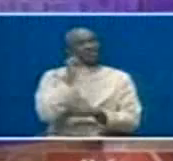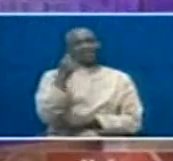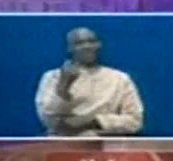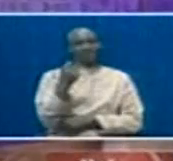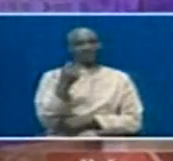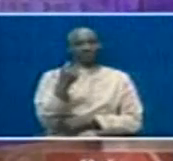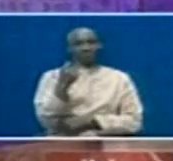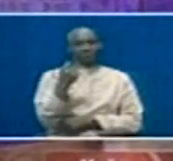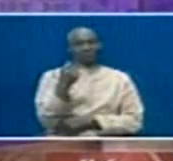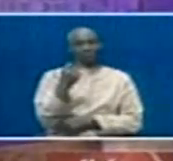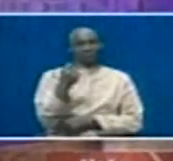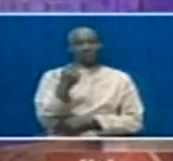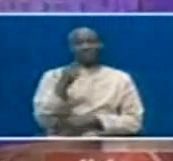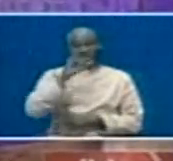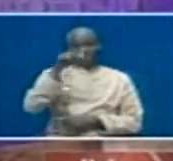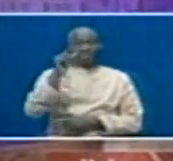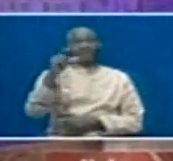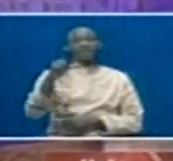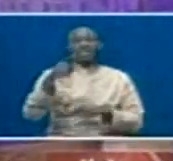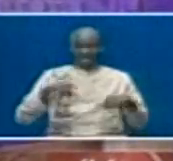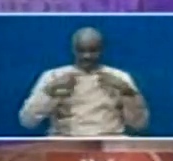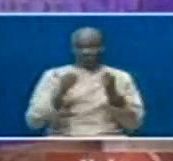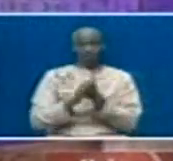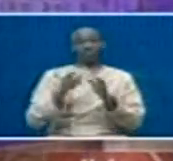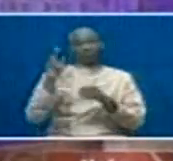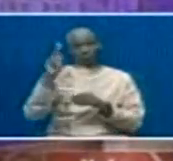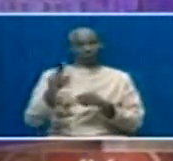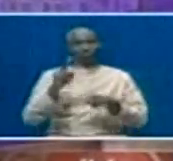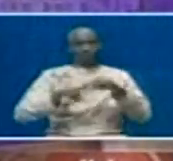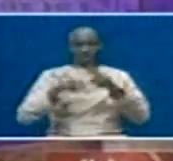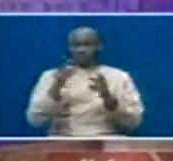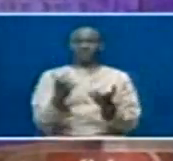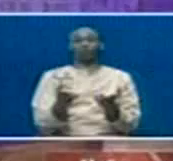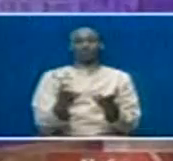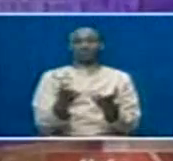and a legend. JKL, live from La Pruña d'Oro in the